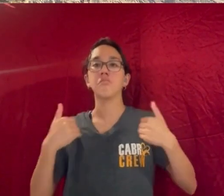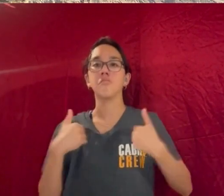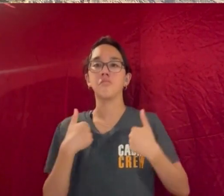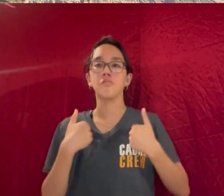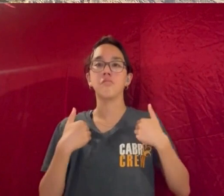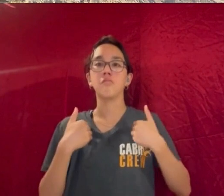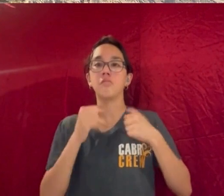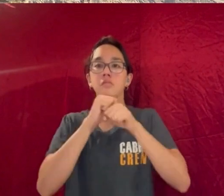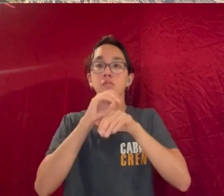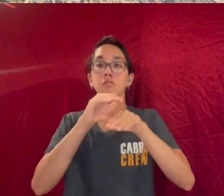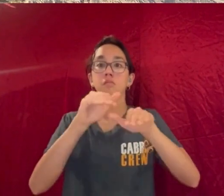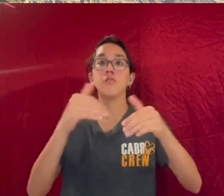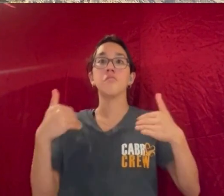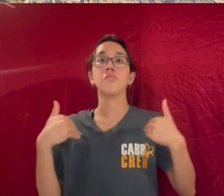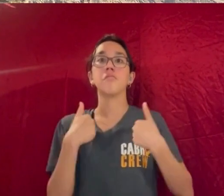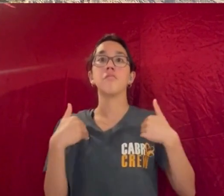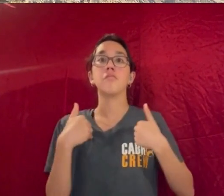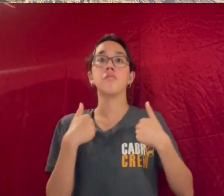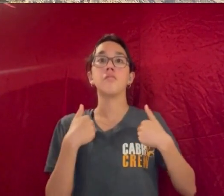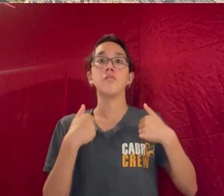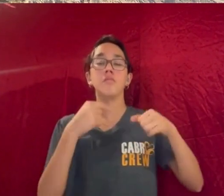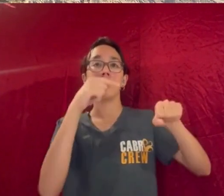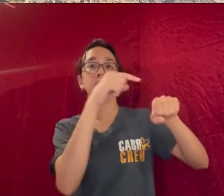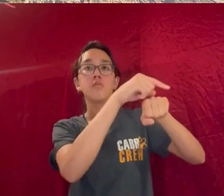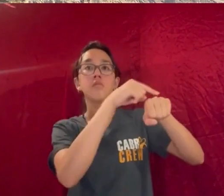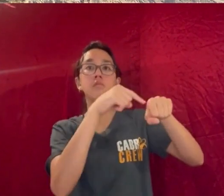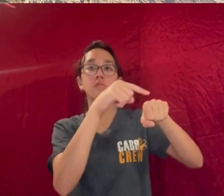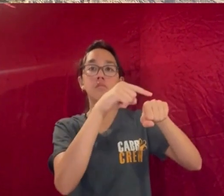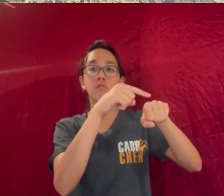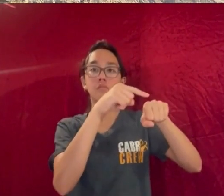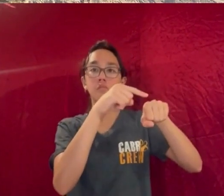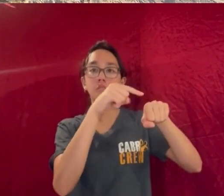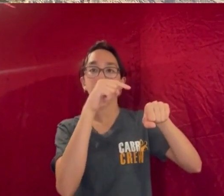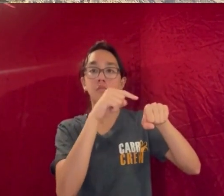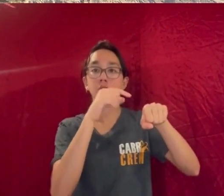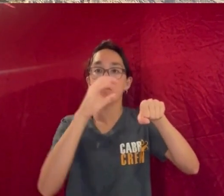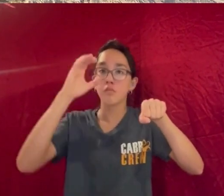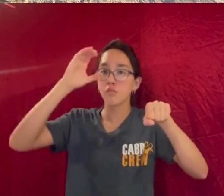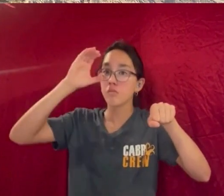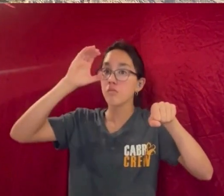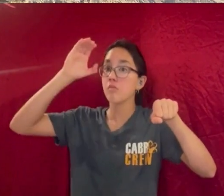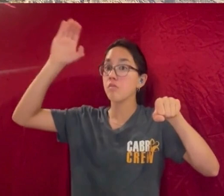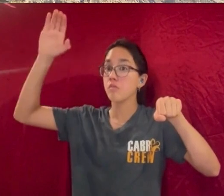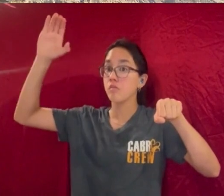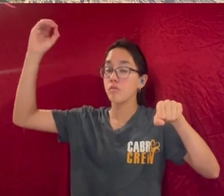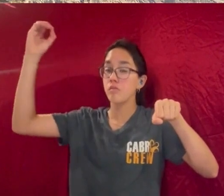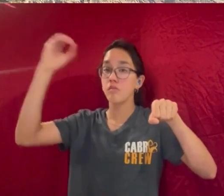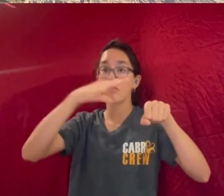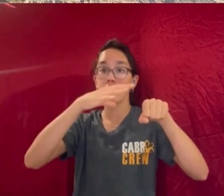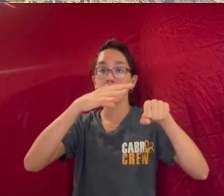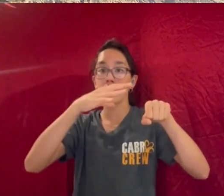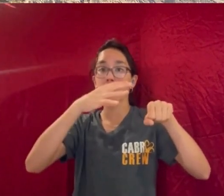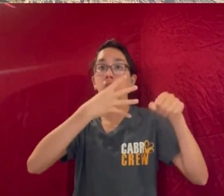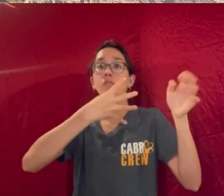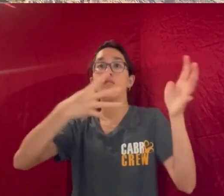exposing the sea life and marine organisms to factors like the